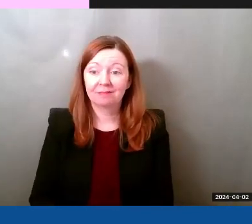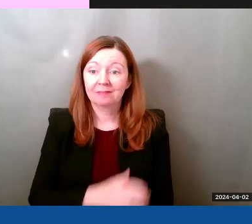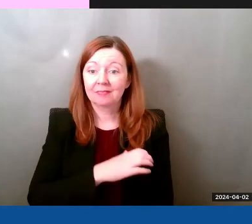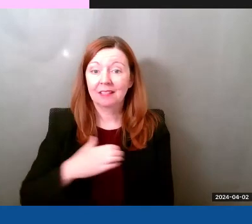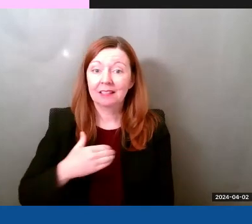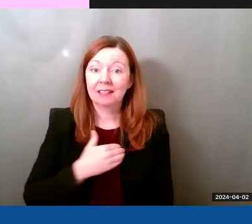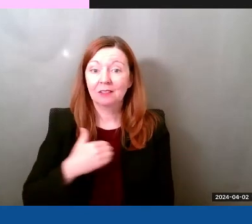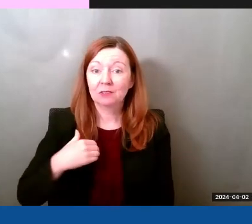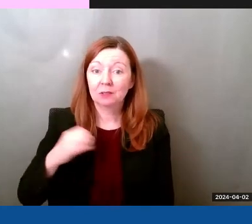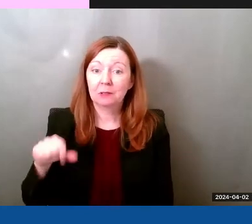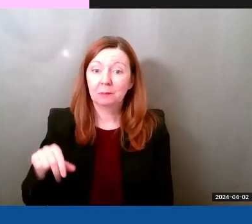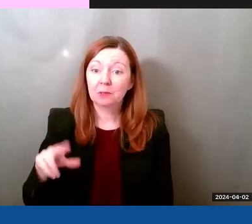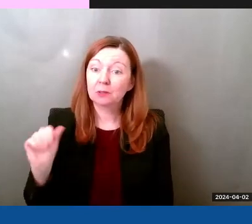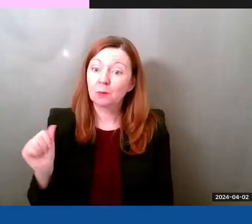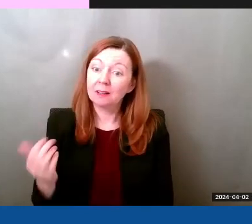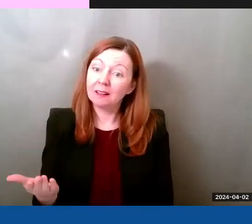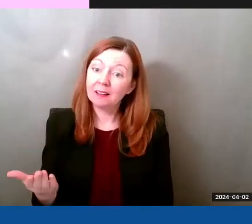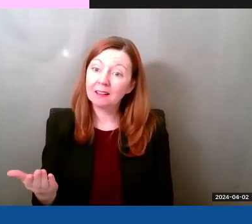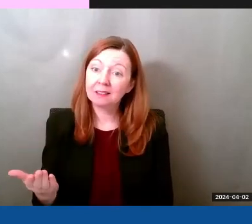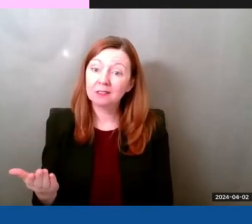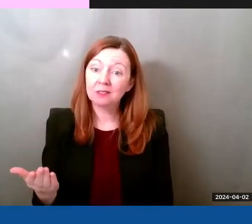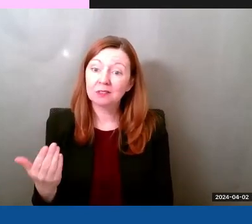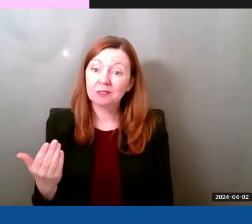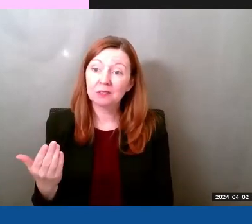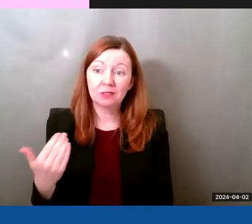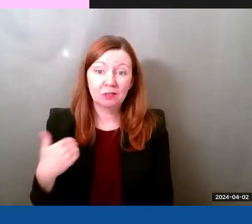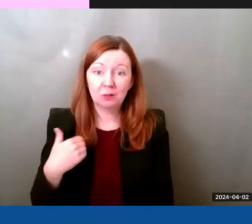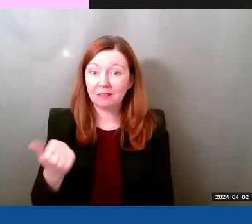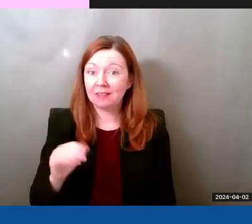Councilmember Squilla, do you have any